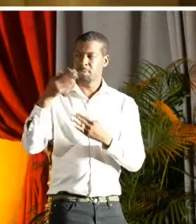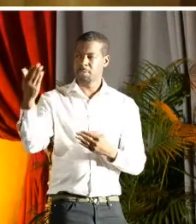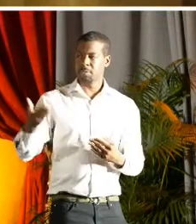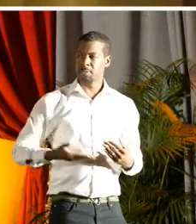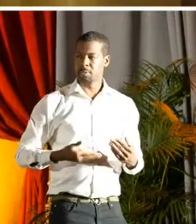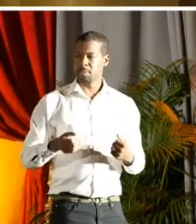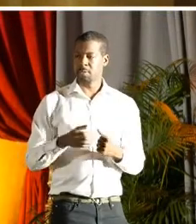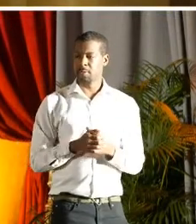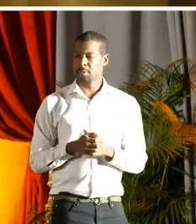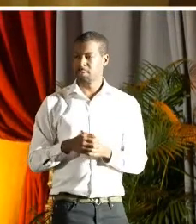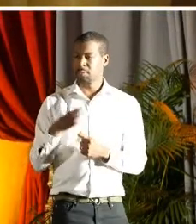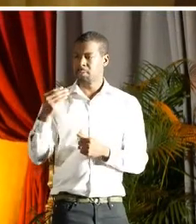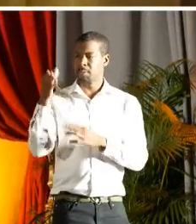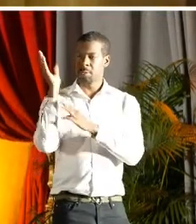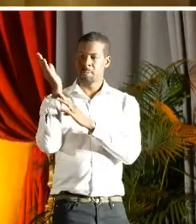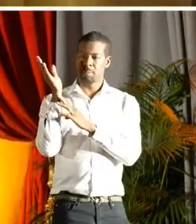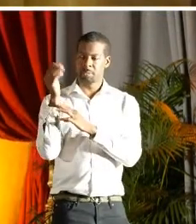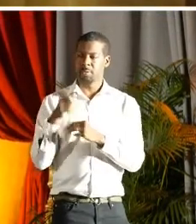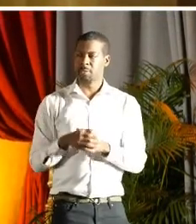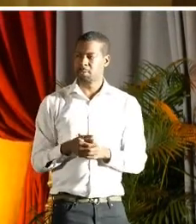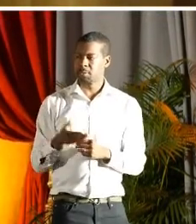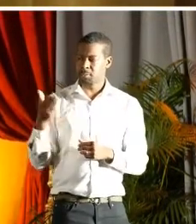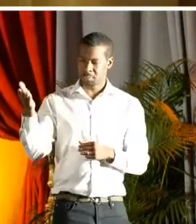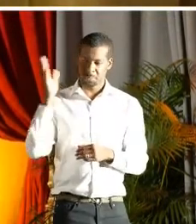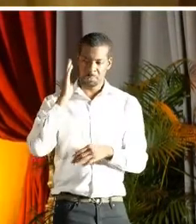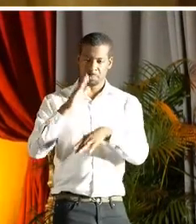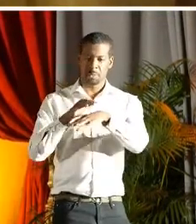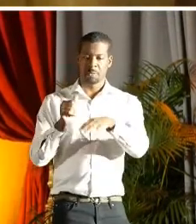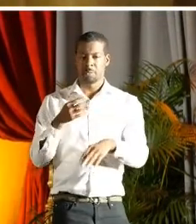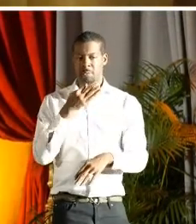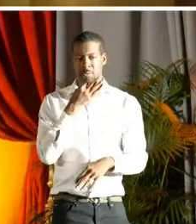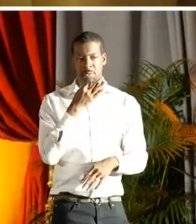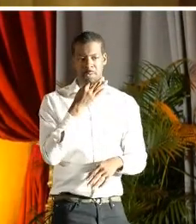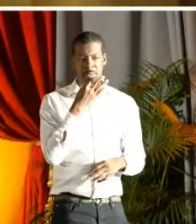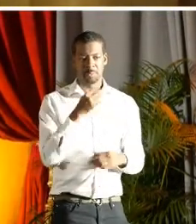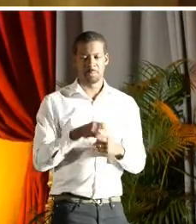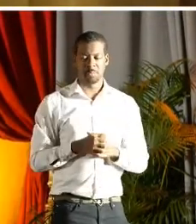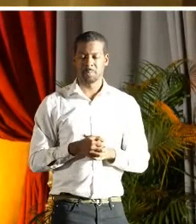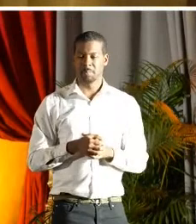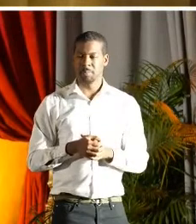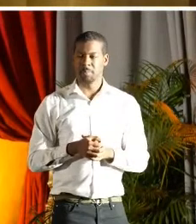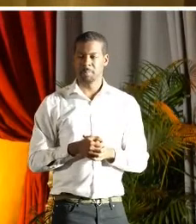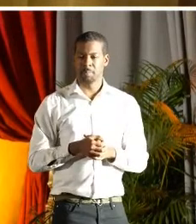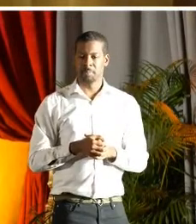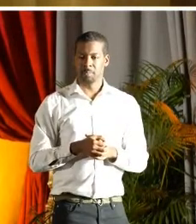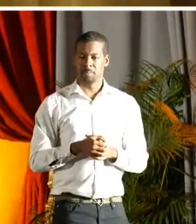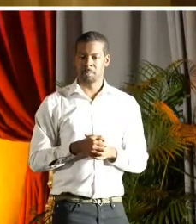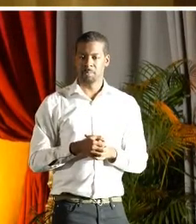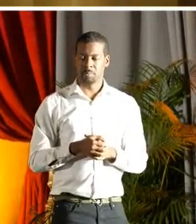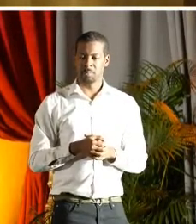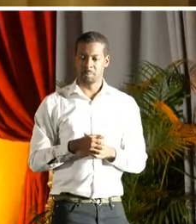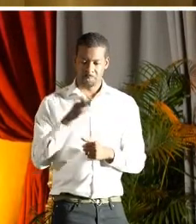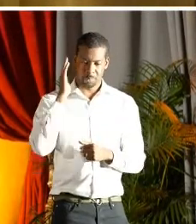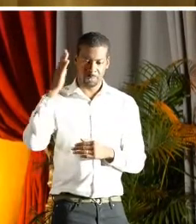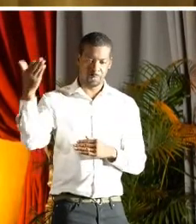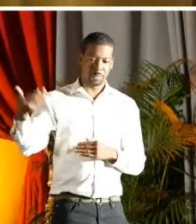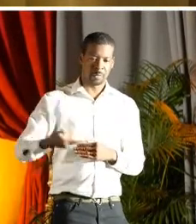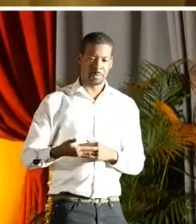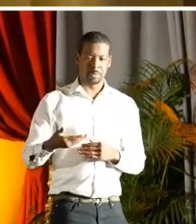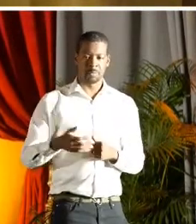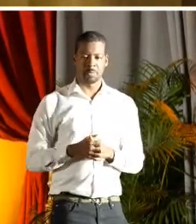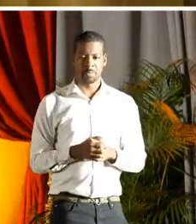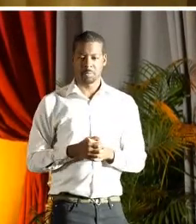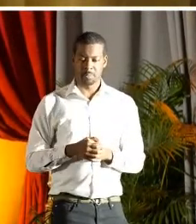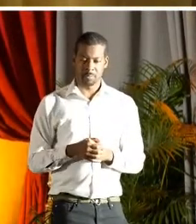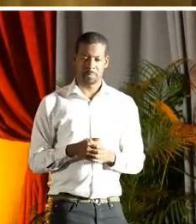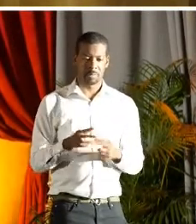our moderator, Professor Paul Butler, who I'm going to call up, did rock, paper, scissors with me. He's going to introduce a